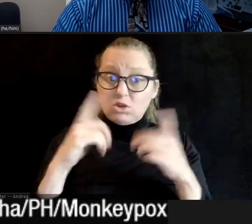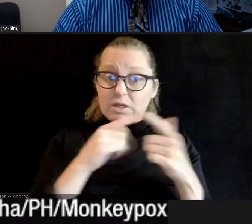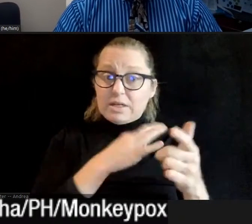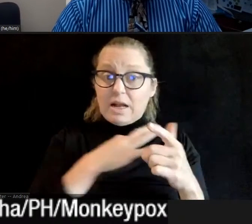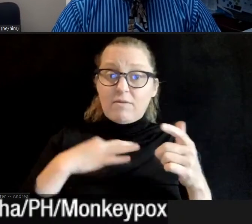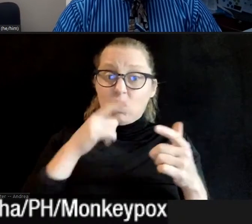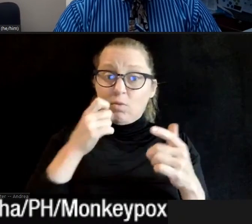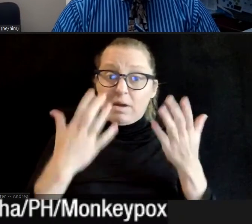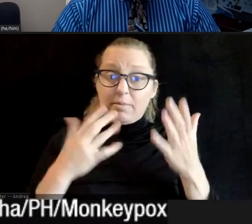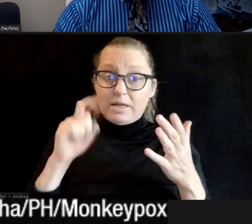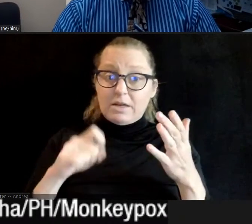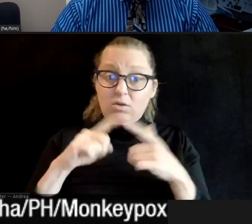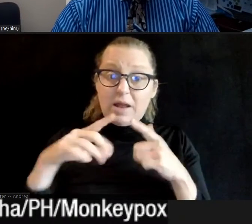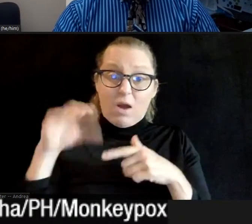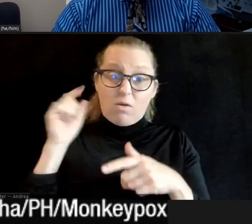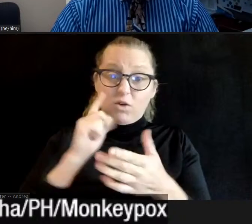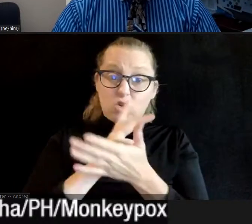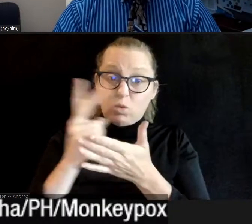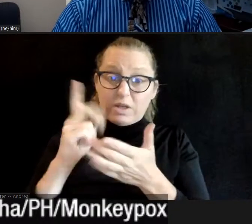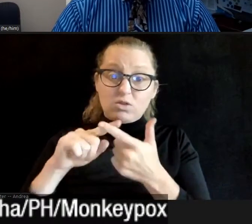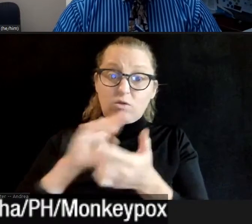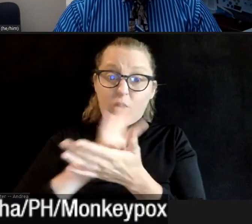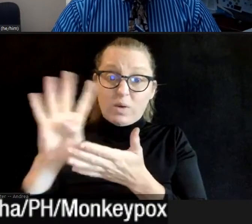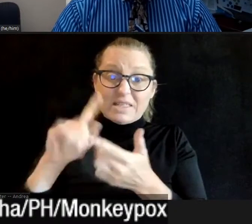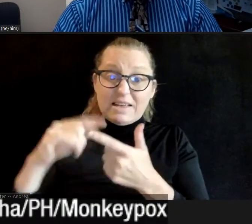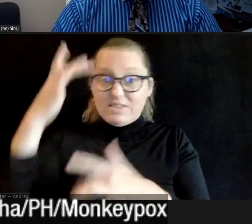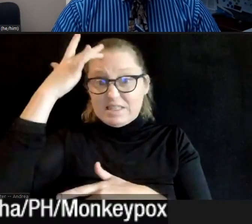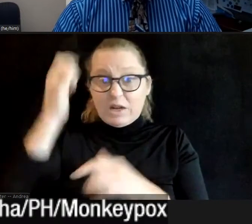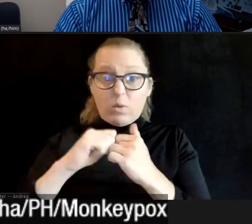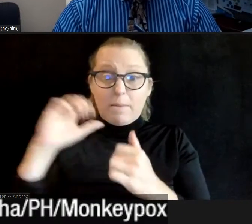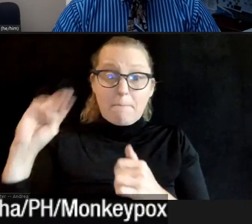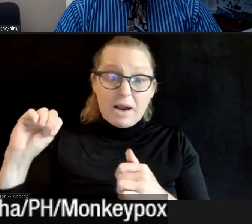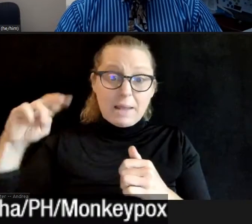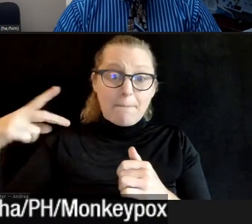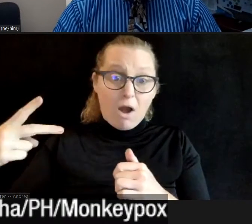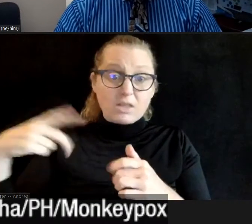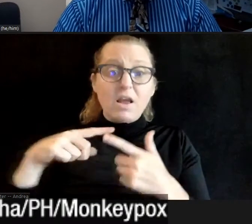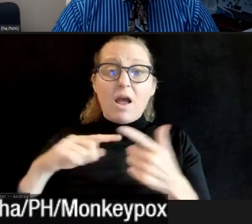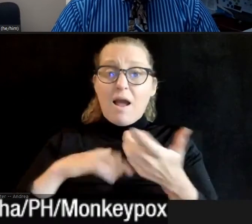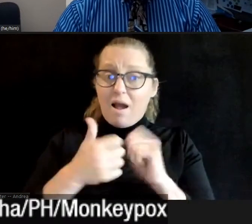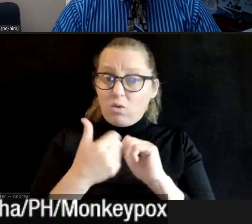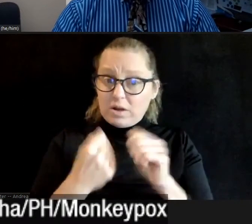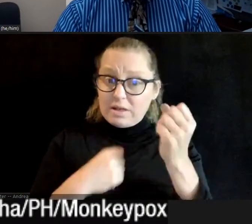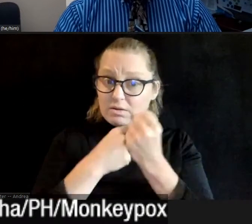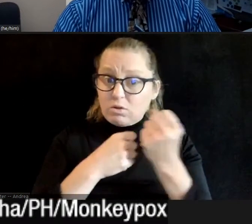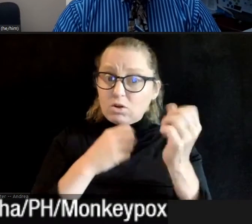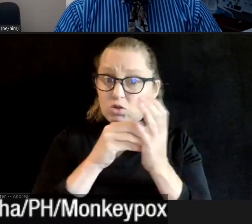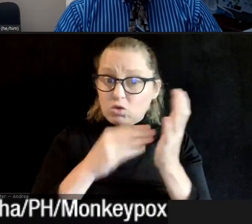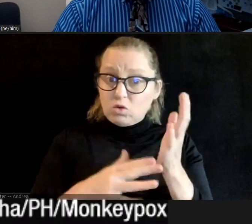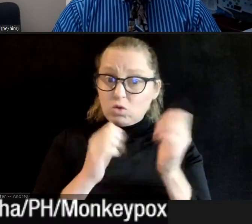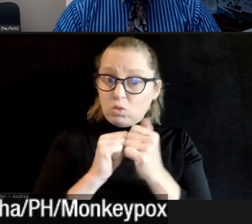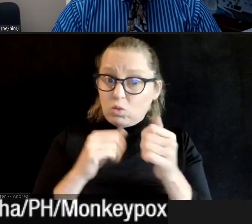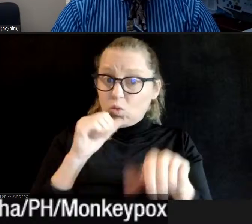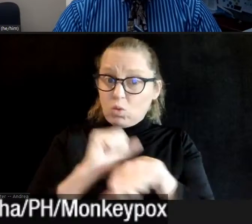might need to be out for 2 to 4 weeks if they are sick with monkeypox? How can they support a student with work at home for 2 to 4 weeks while that